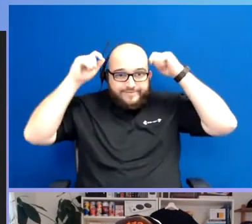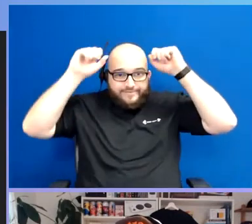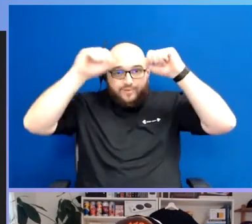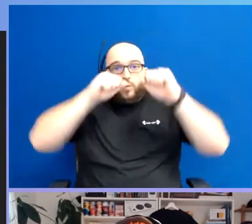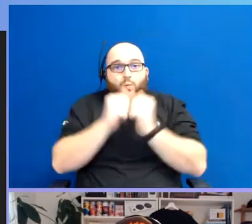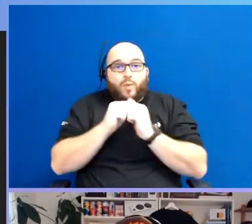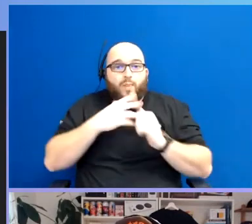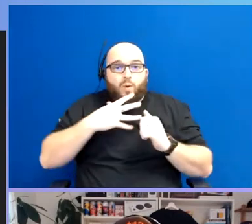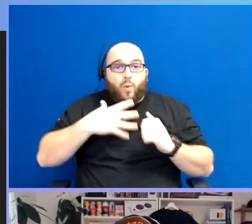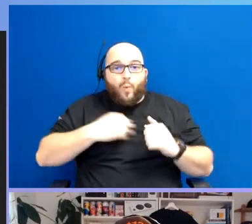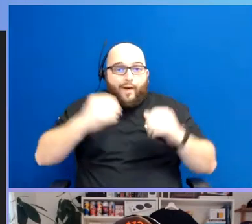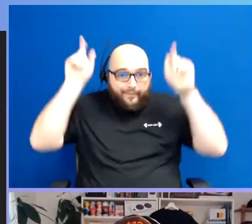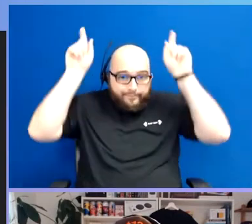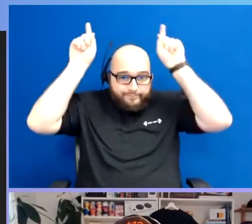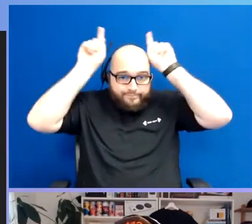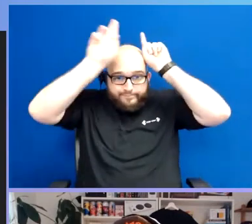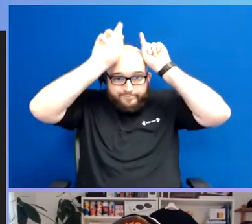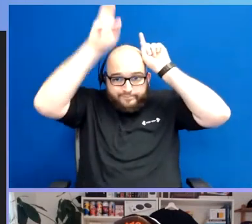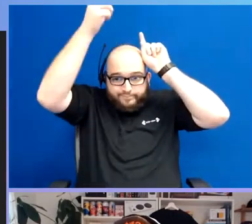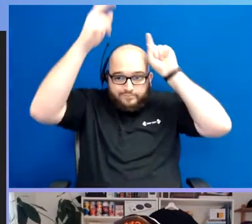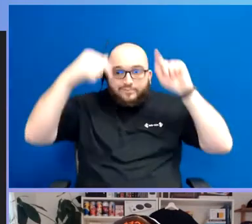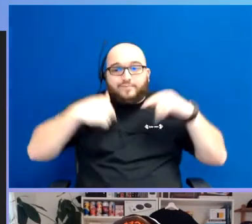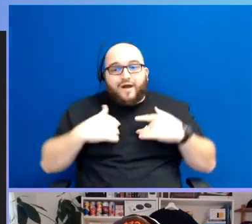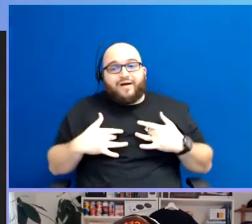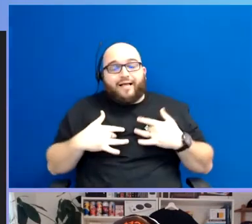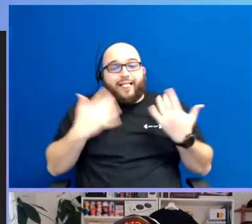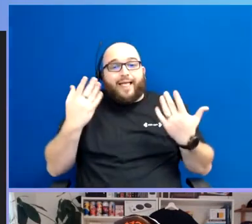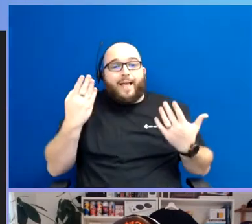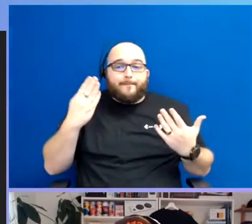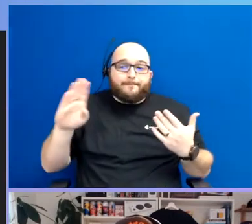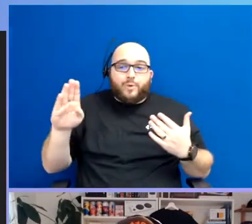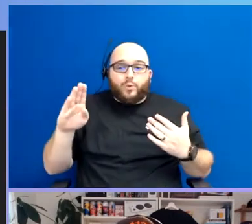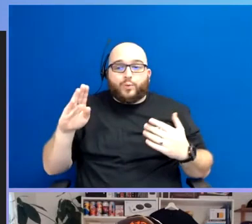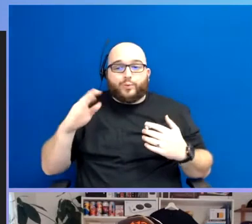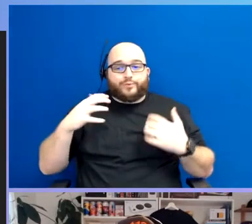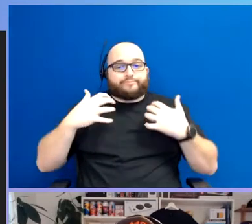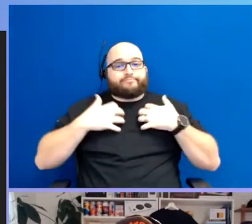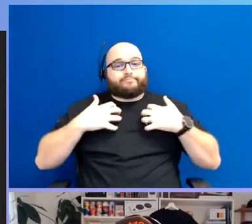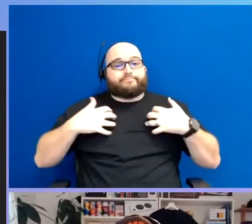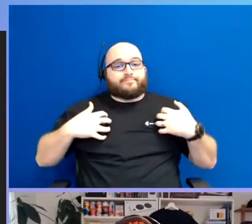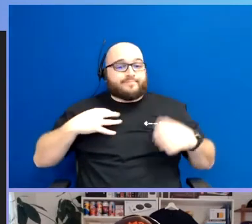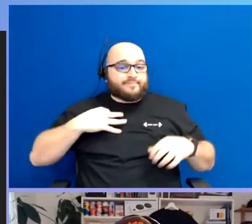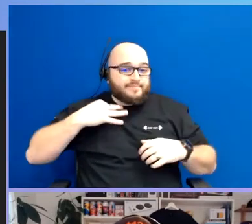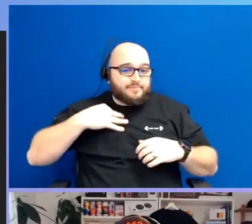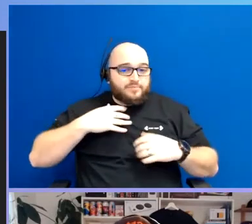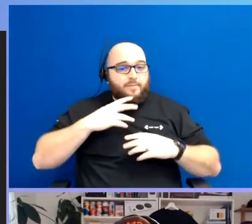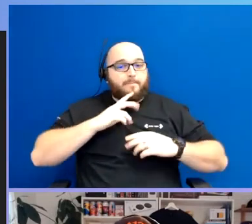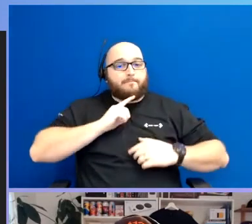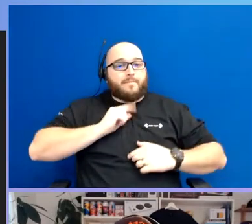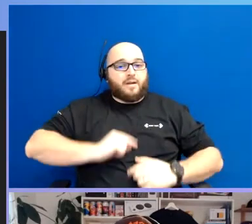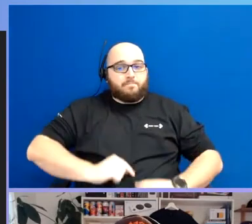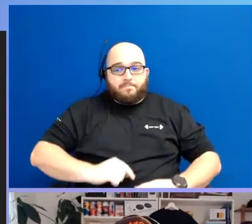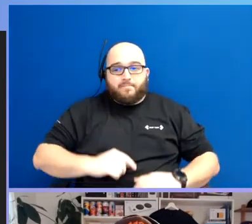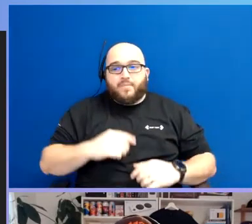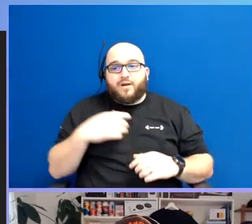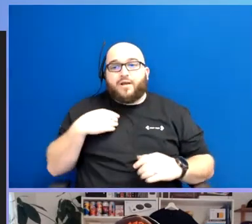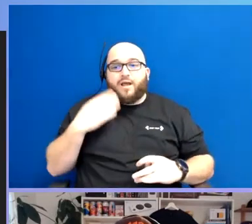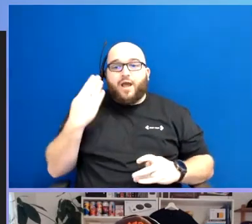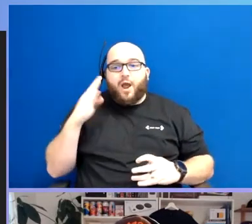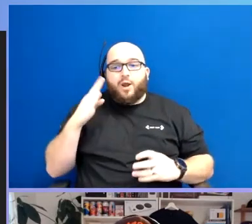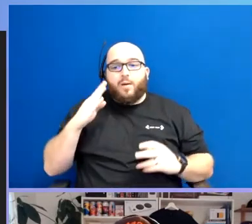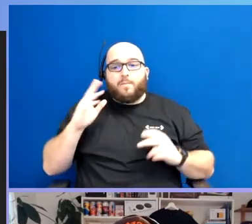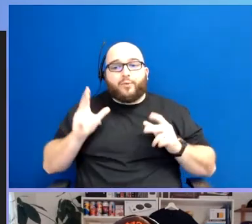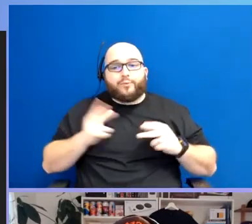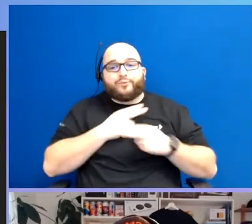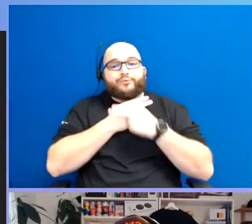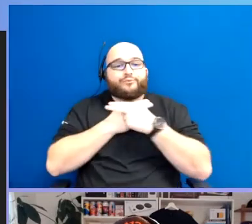ears. I have a light blue dotted shirt and blue Christmas tie with